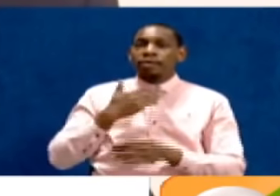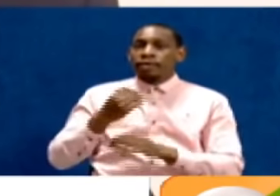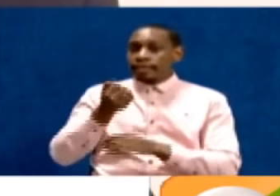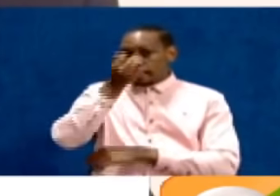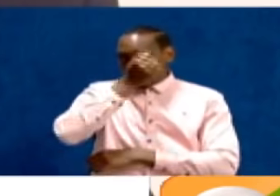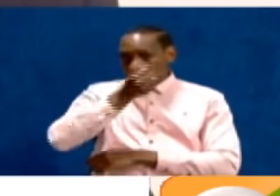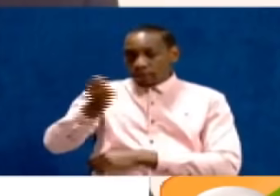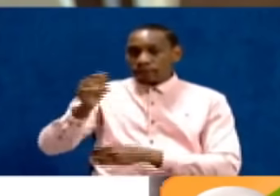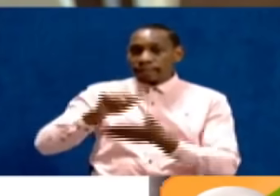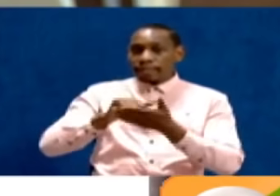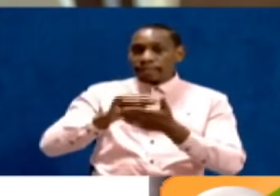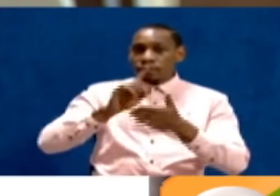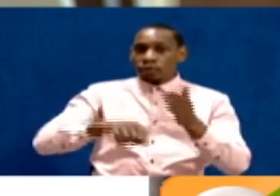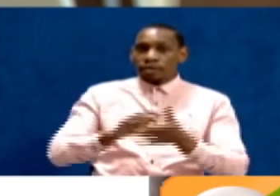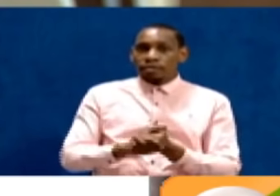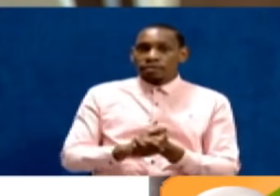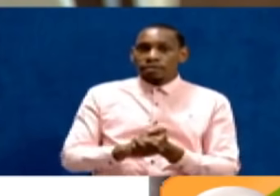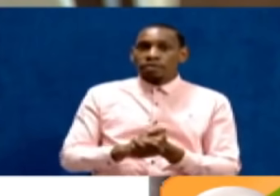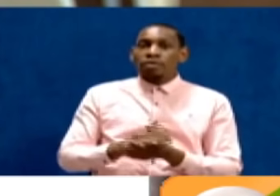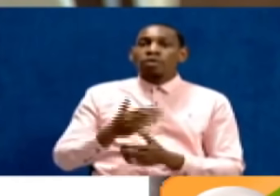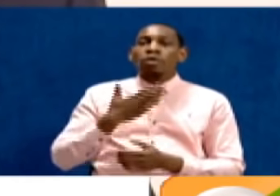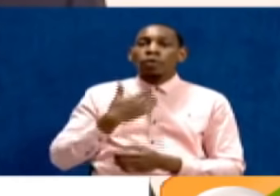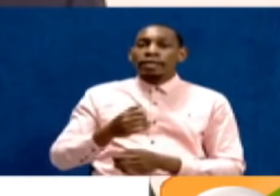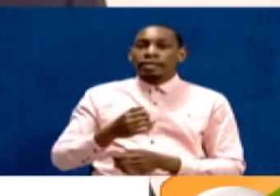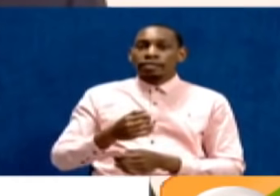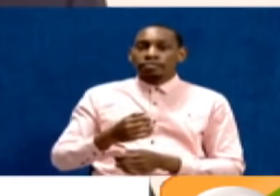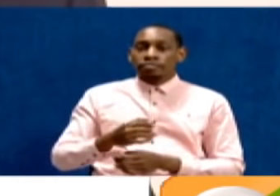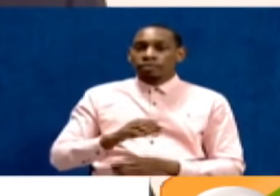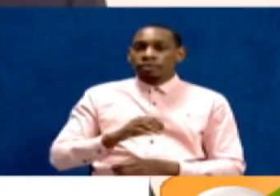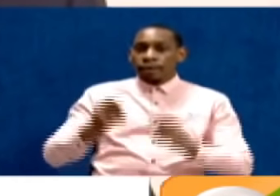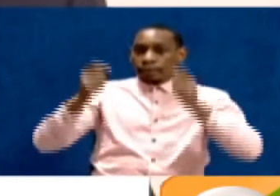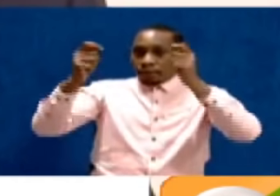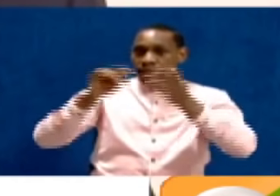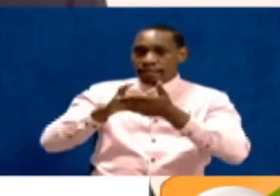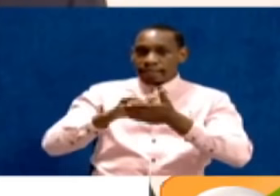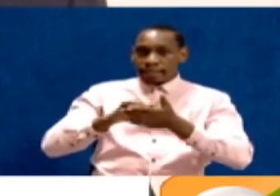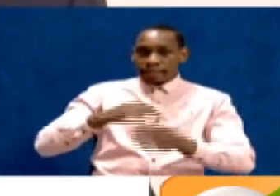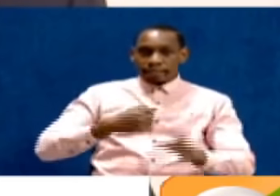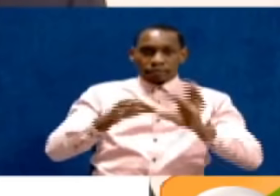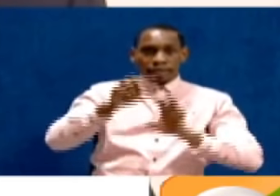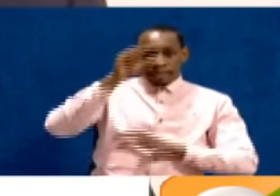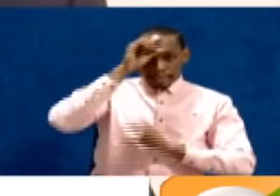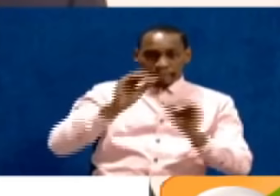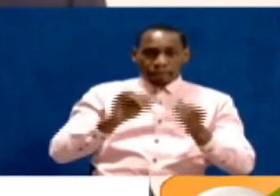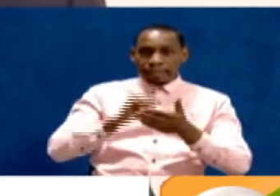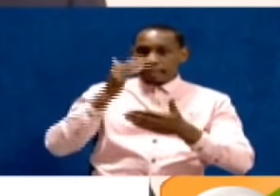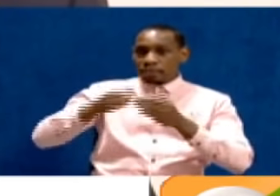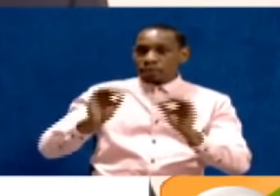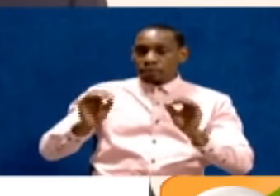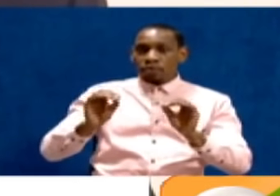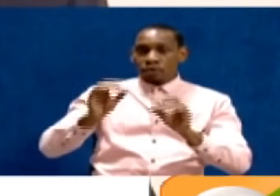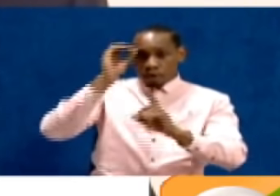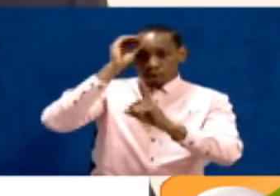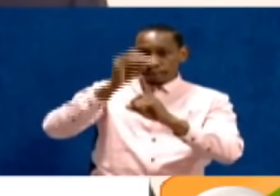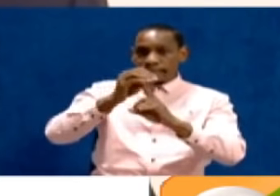boycott was that of an outright protest. Just because I'm not in government, we should not cease to be